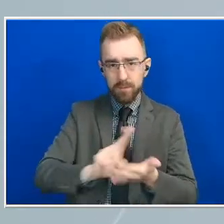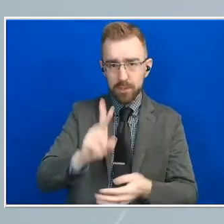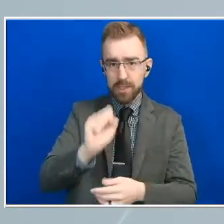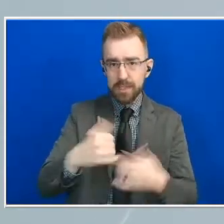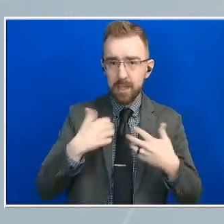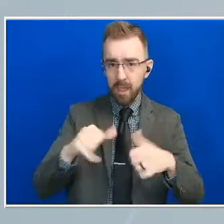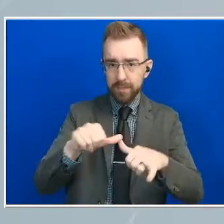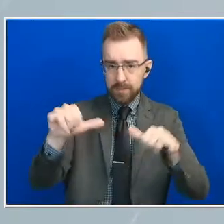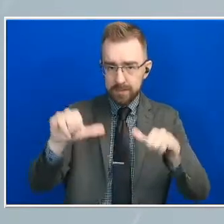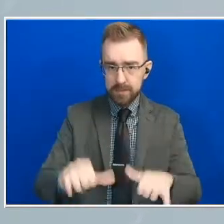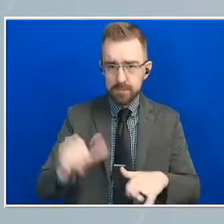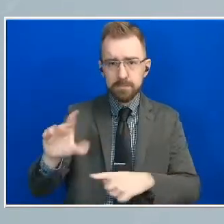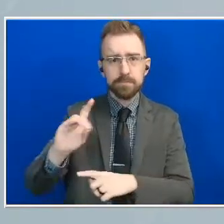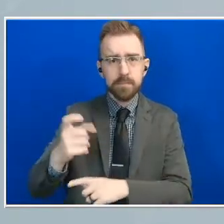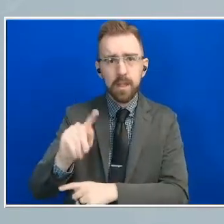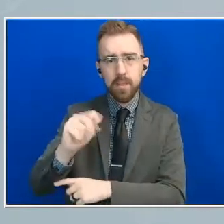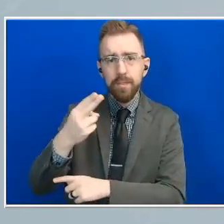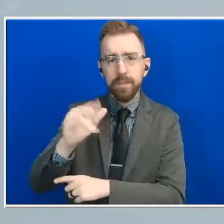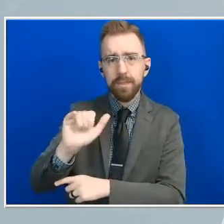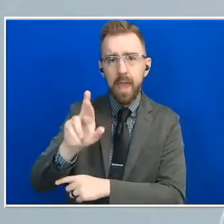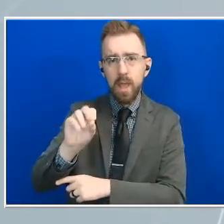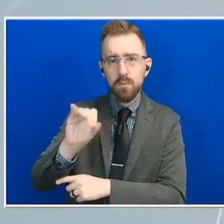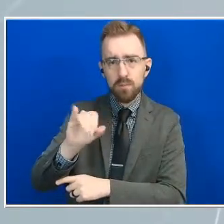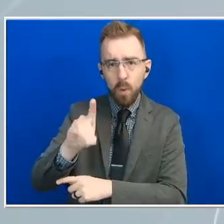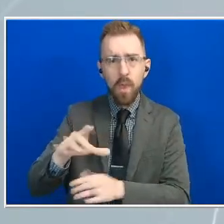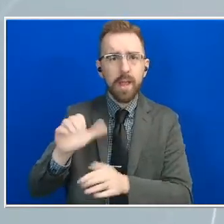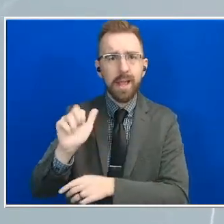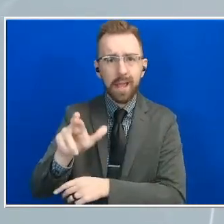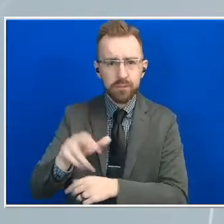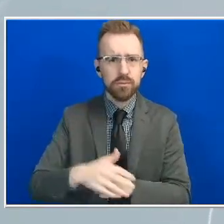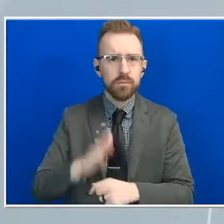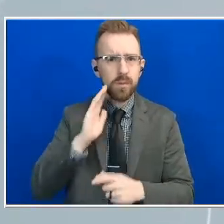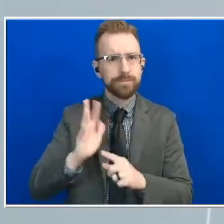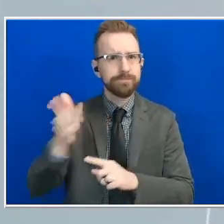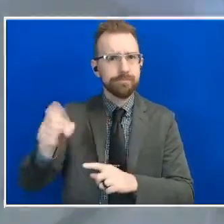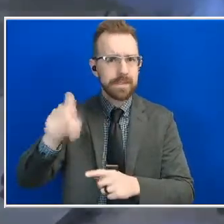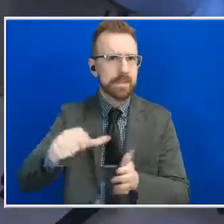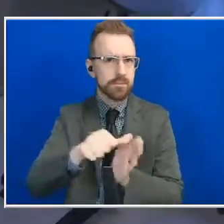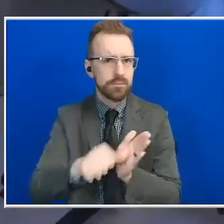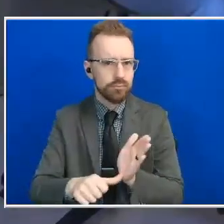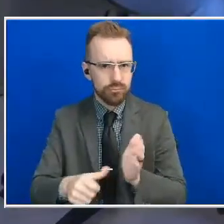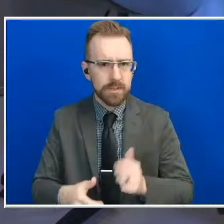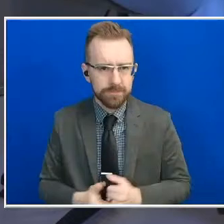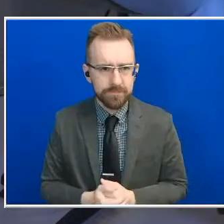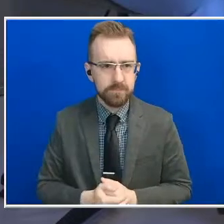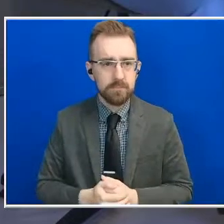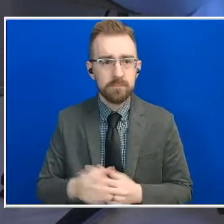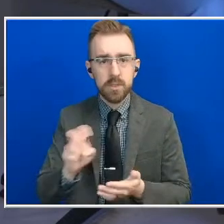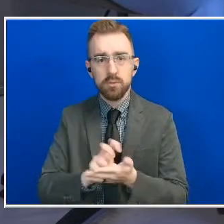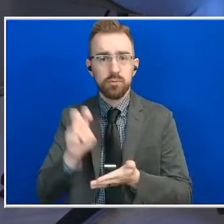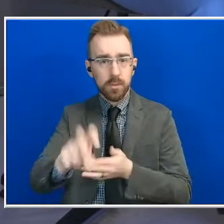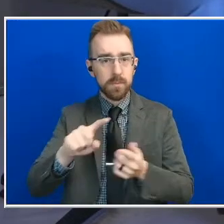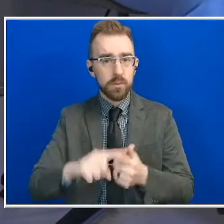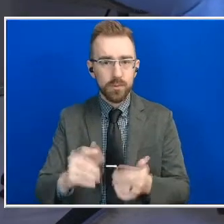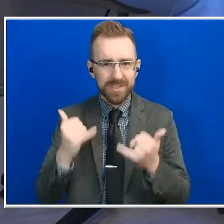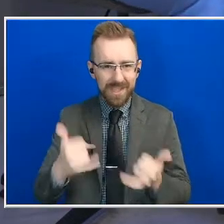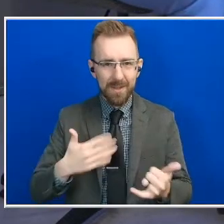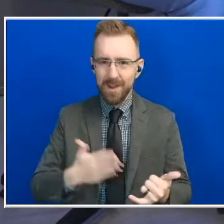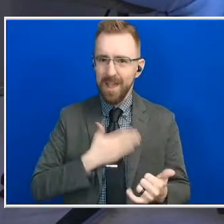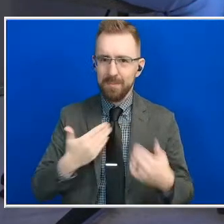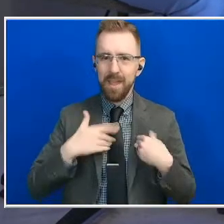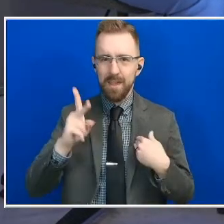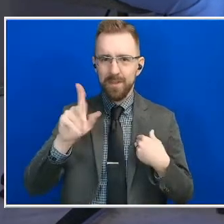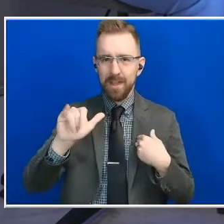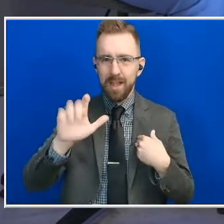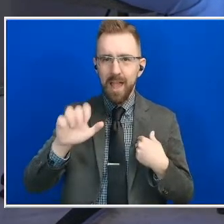was diagnosed with thyroid cancer and would eventually need surgery. Fast forward to today, and we are happy to have Kyle Akers joining